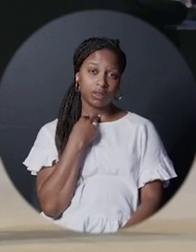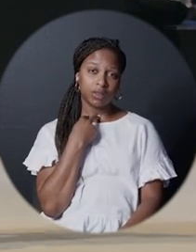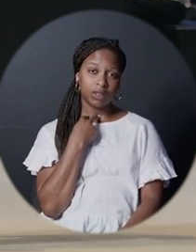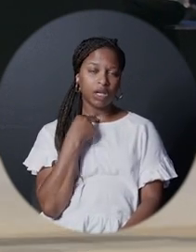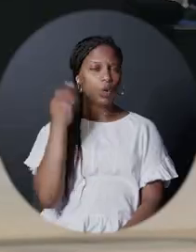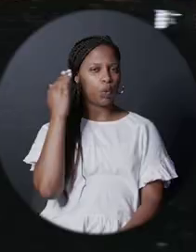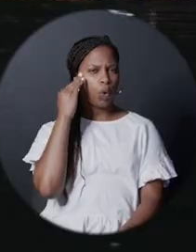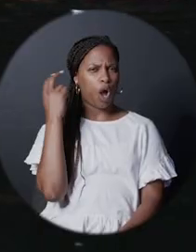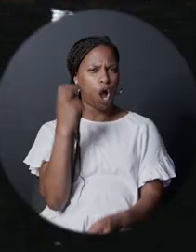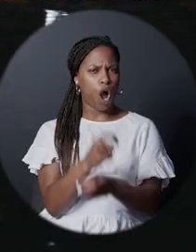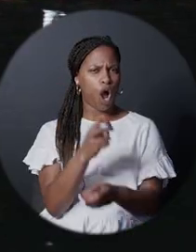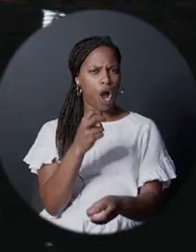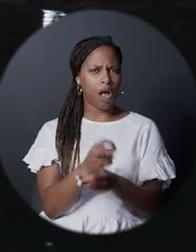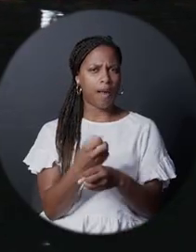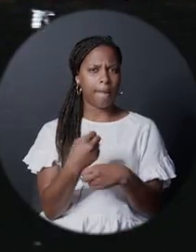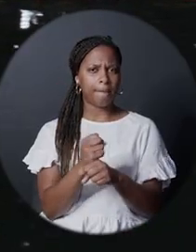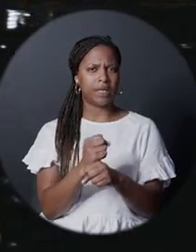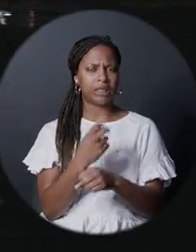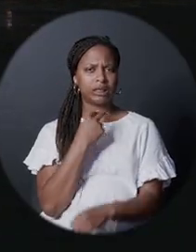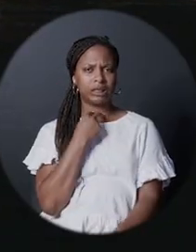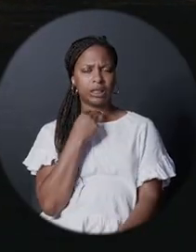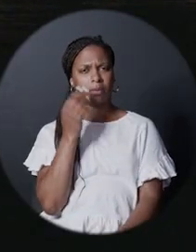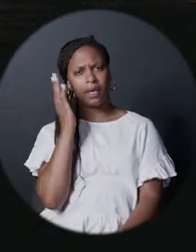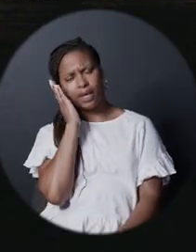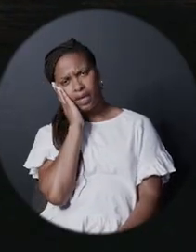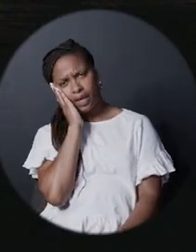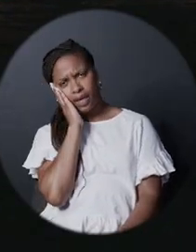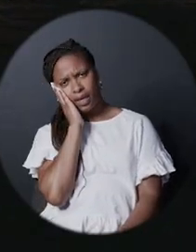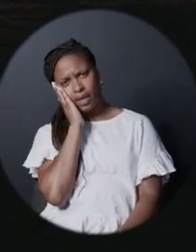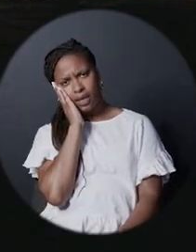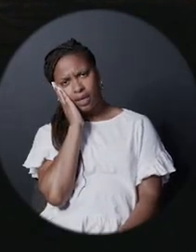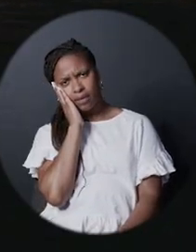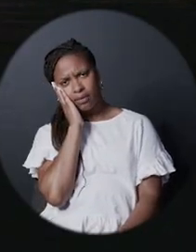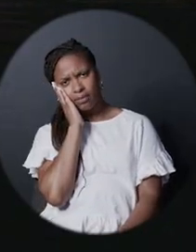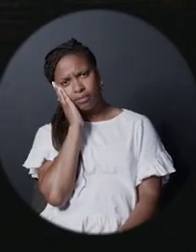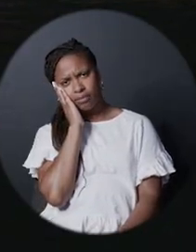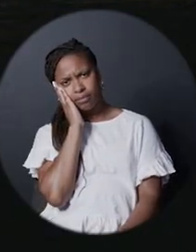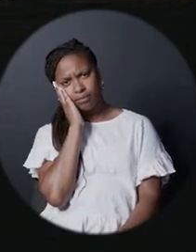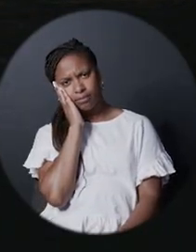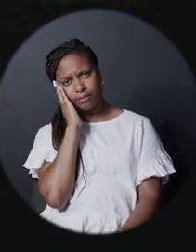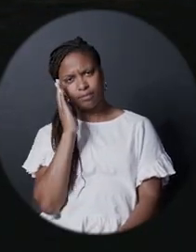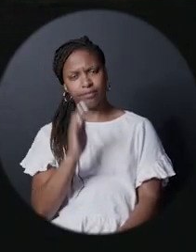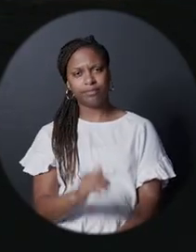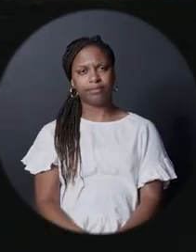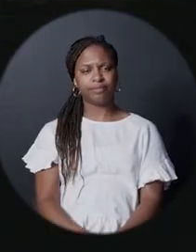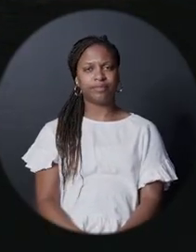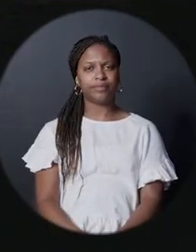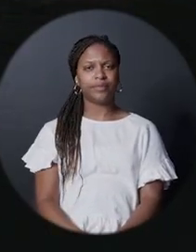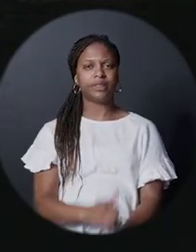When you're stuck, you know how hard it is to make up a stuck bed?